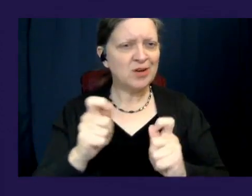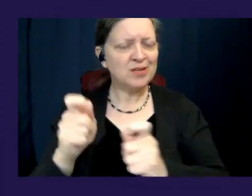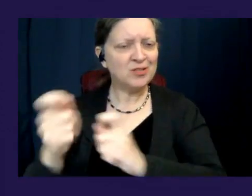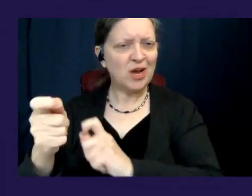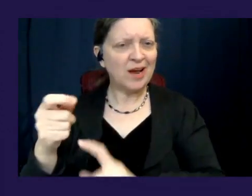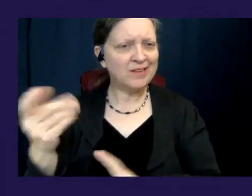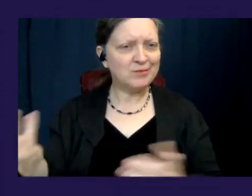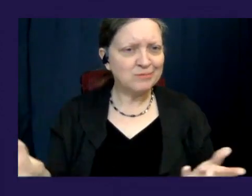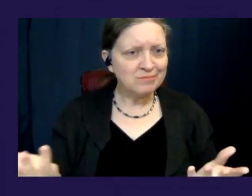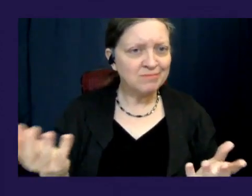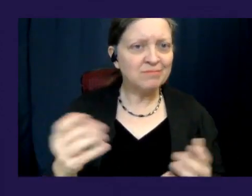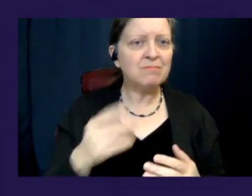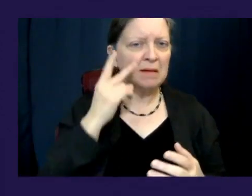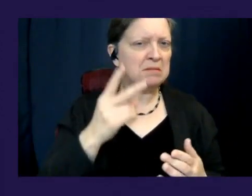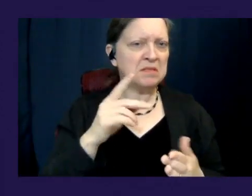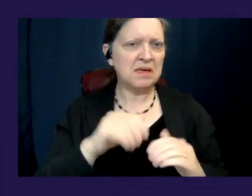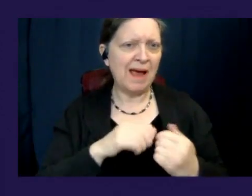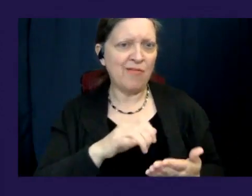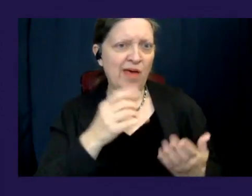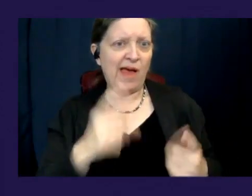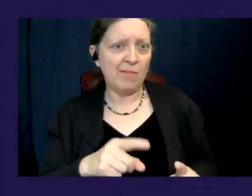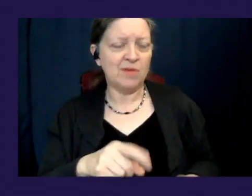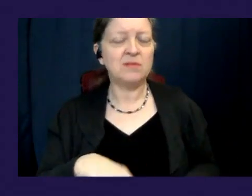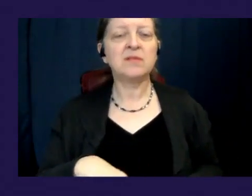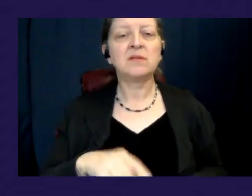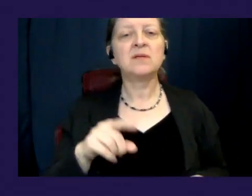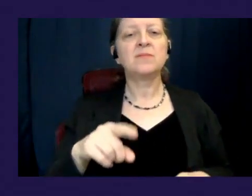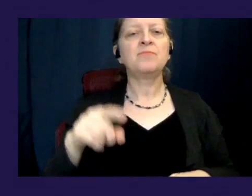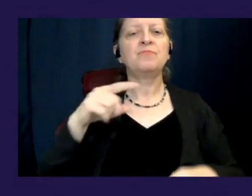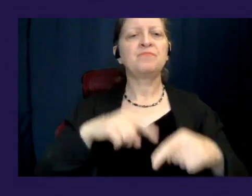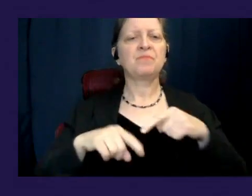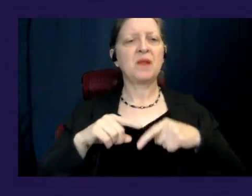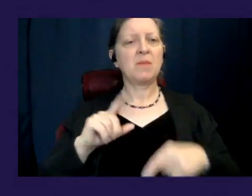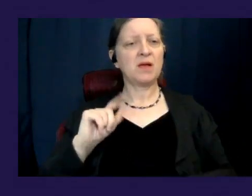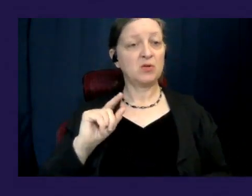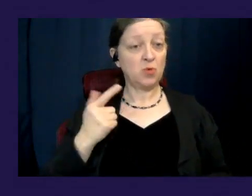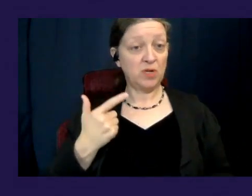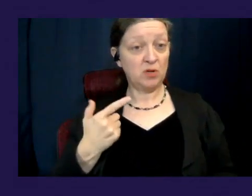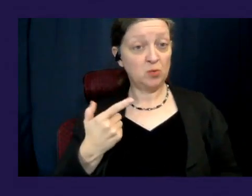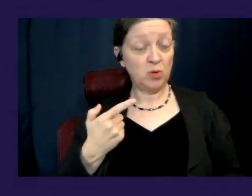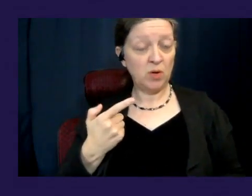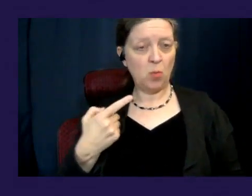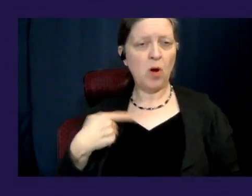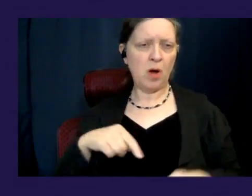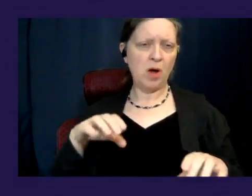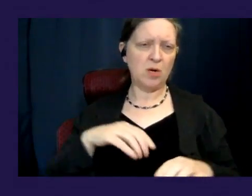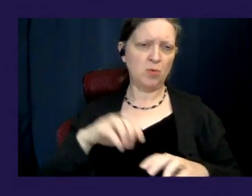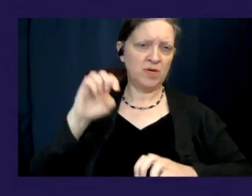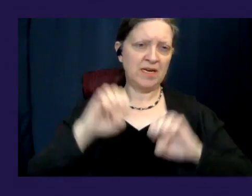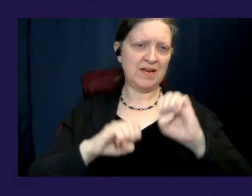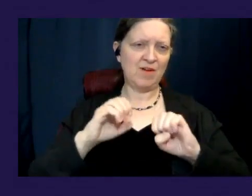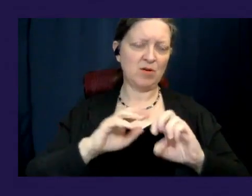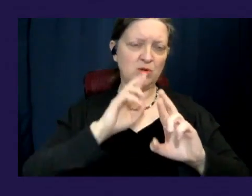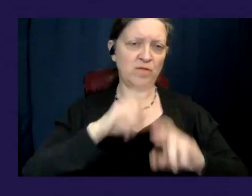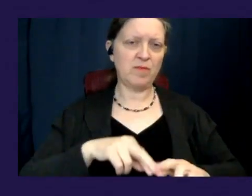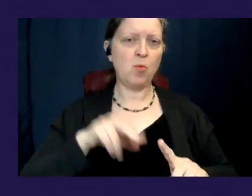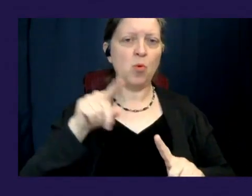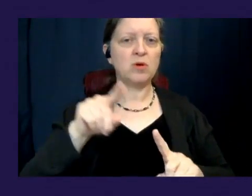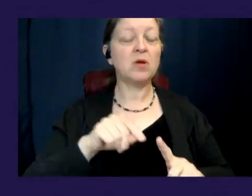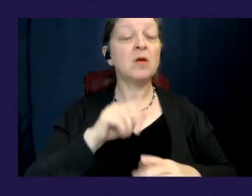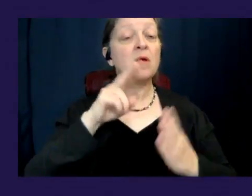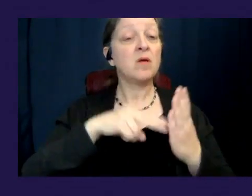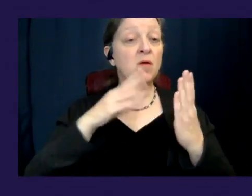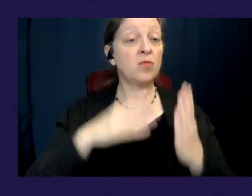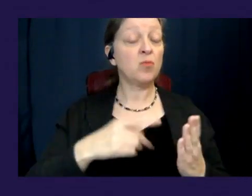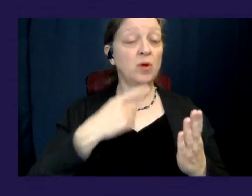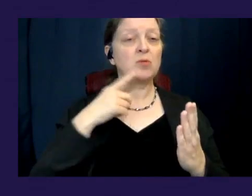did an evaluation of the report back in 21, and these are the most common ways that our readers said they were using the report. I think the top